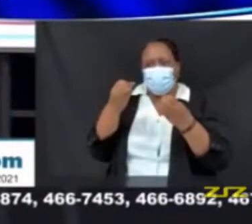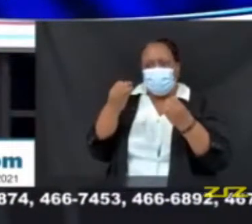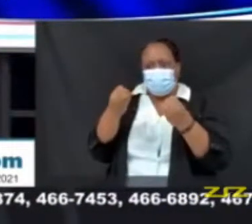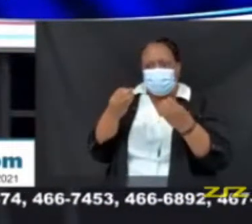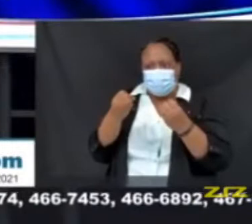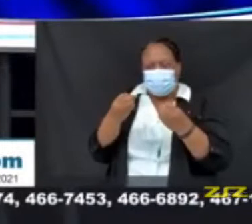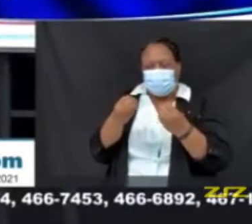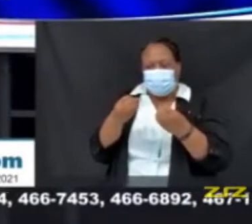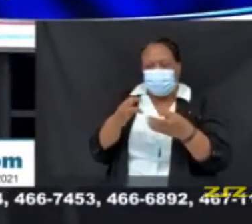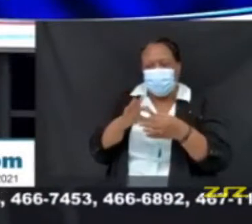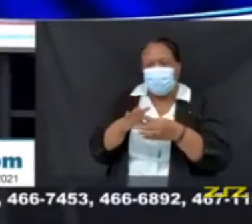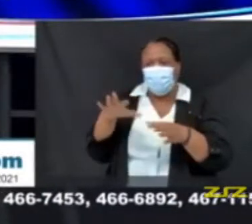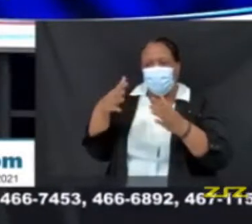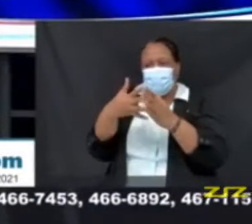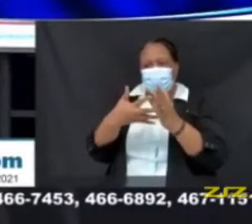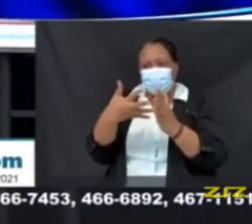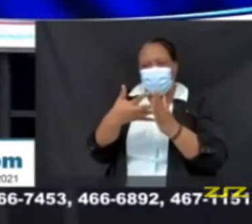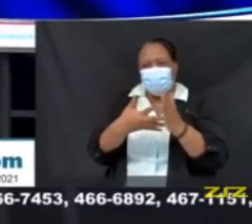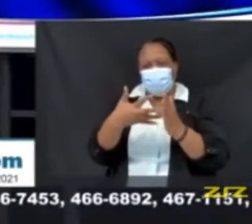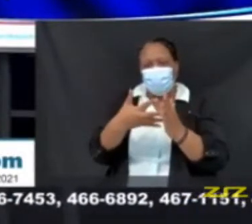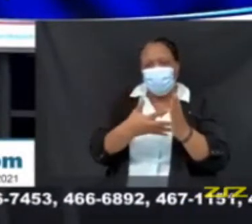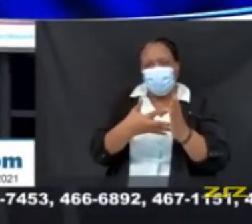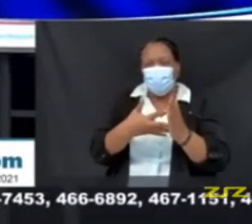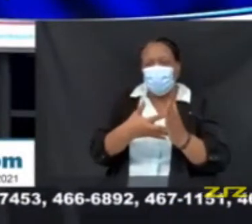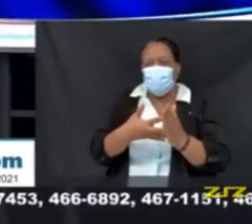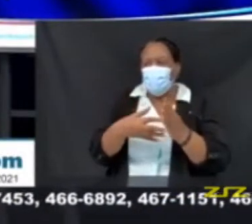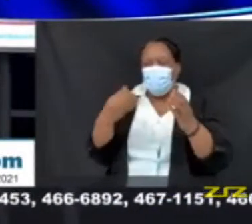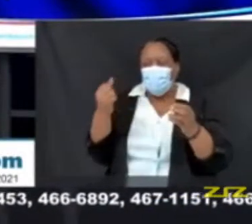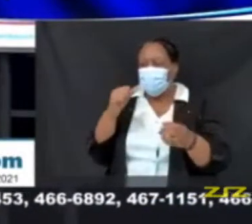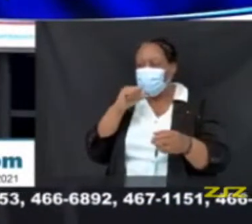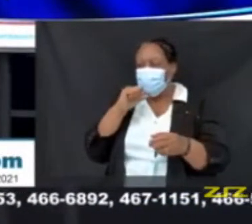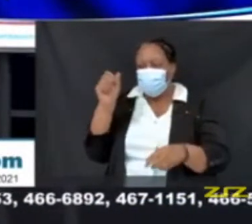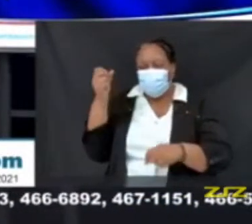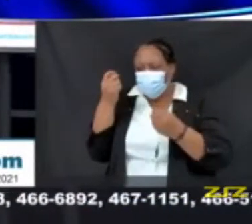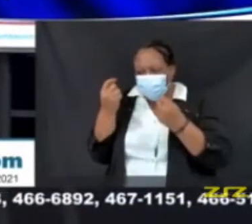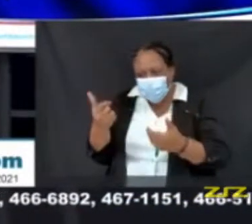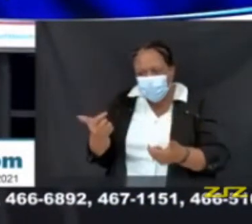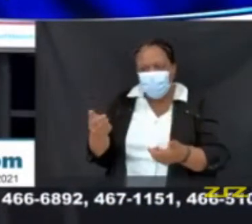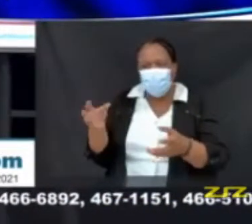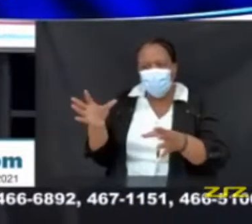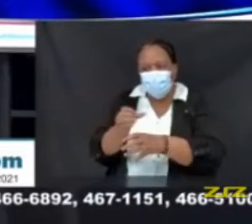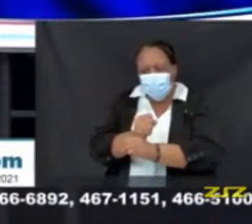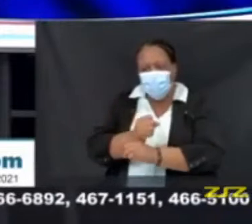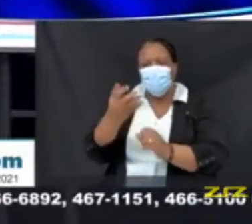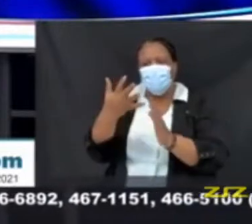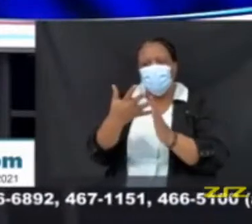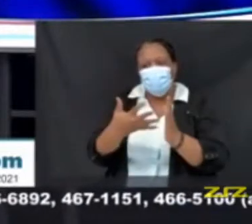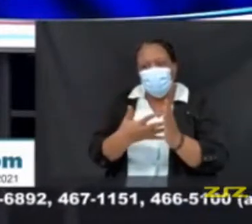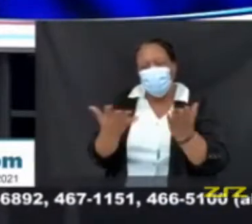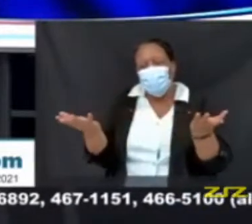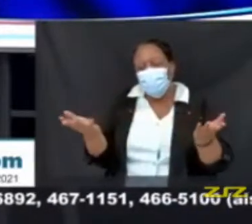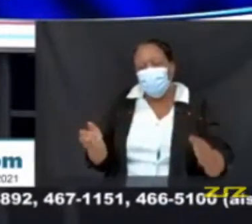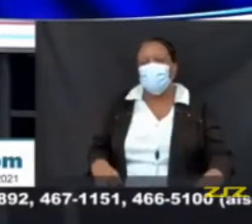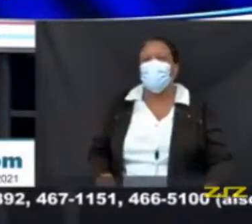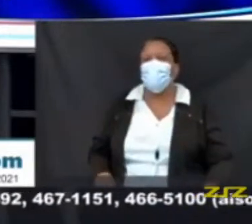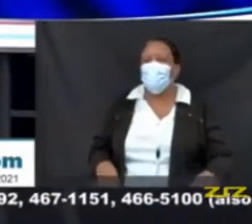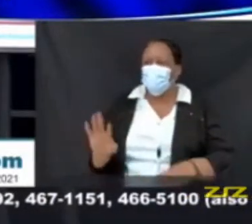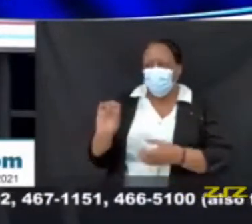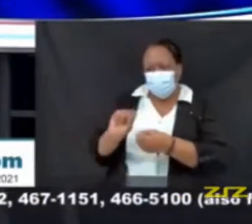wait a few days before they got their results, but there's no one who is going to be locked up an extra 14 days waiting for results, and we don't have